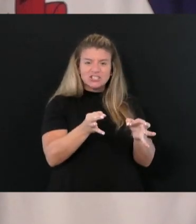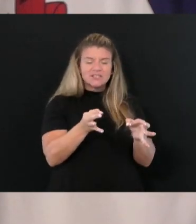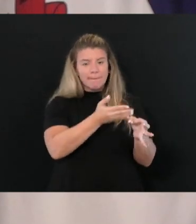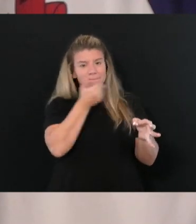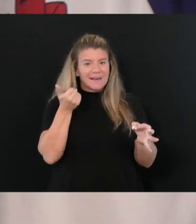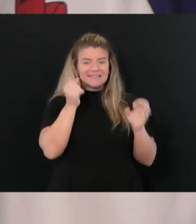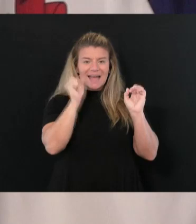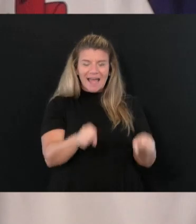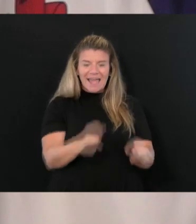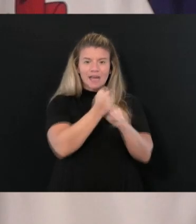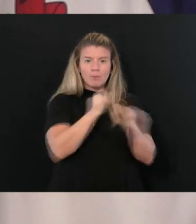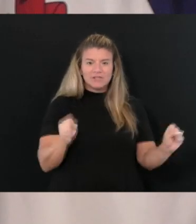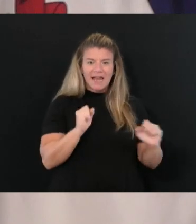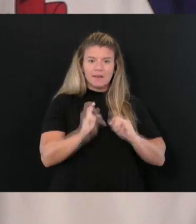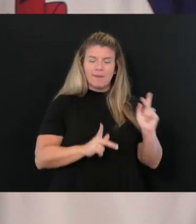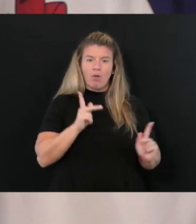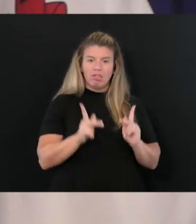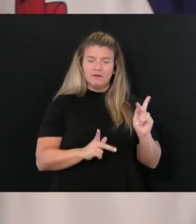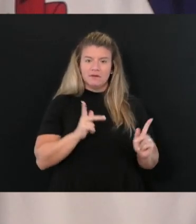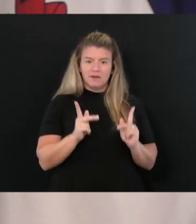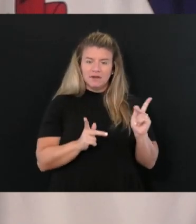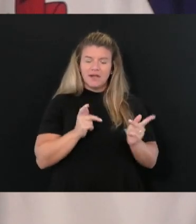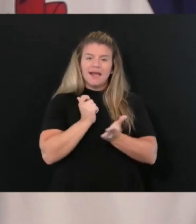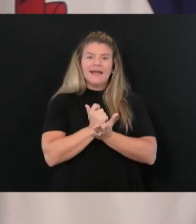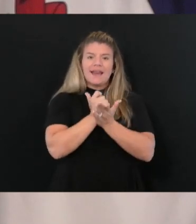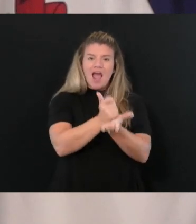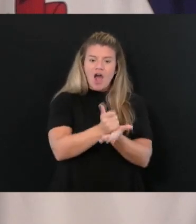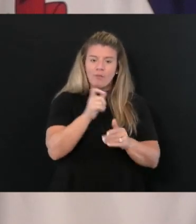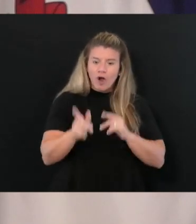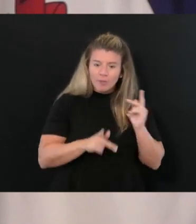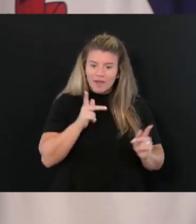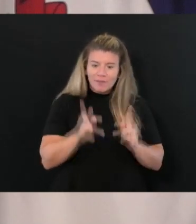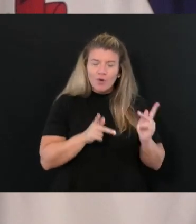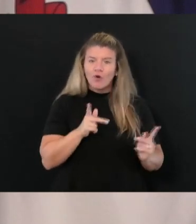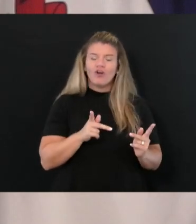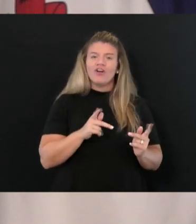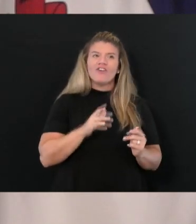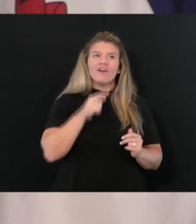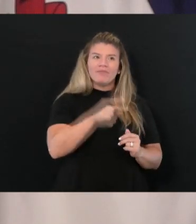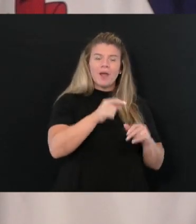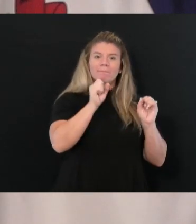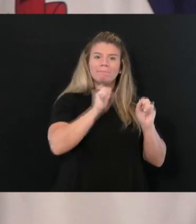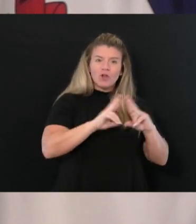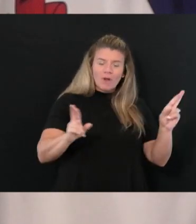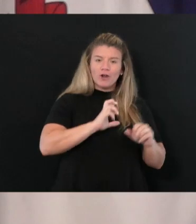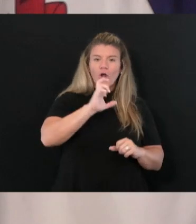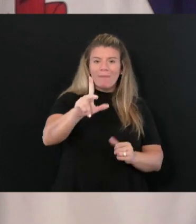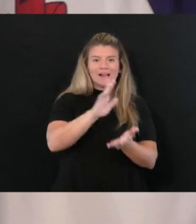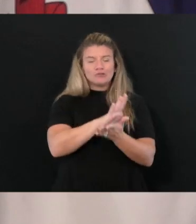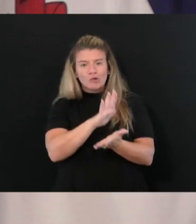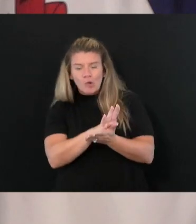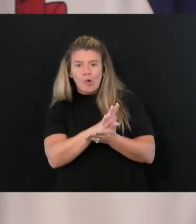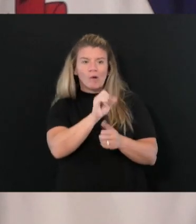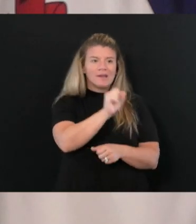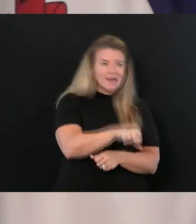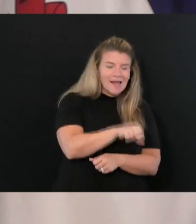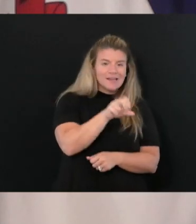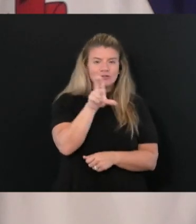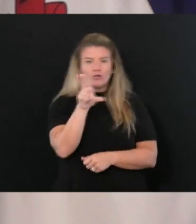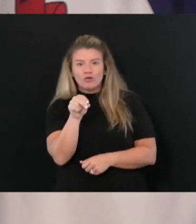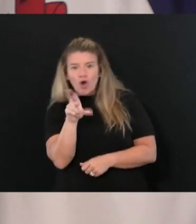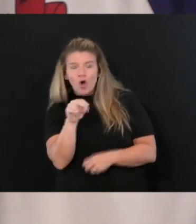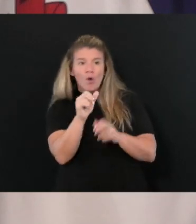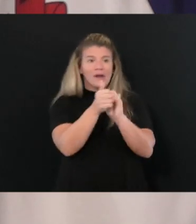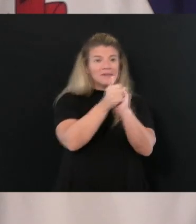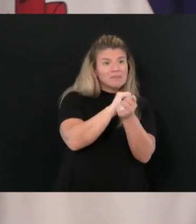make to protect our people and help our people, you know, from the standpoint of going back to school or not going back to school or